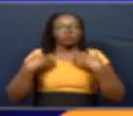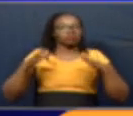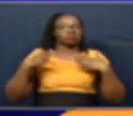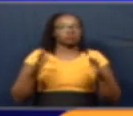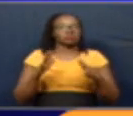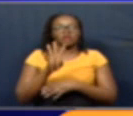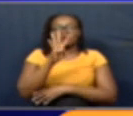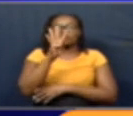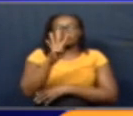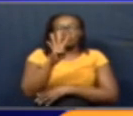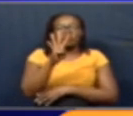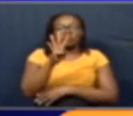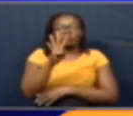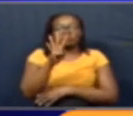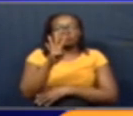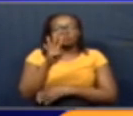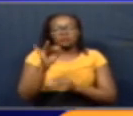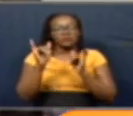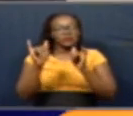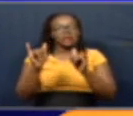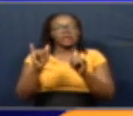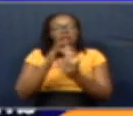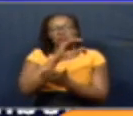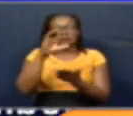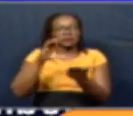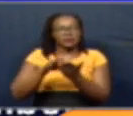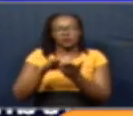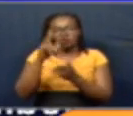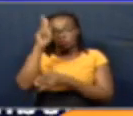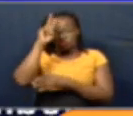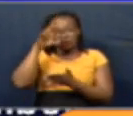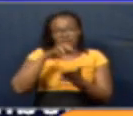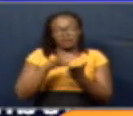four remain at the Central Police Station. Jackie Maribe for The Big Question.